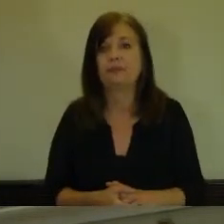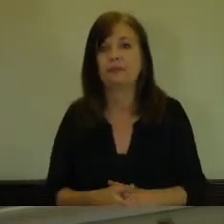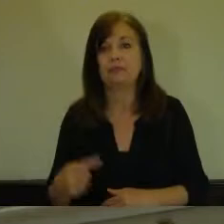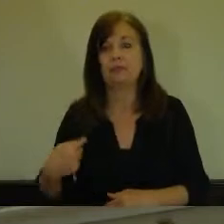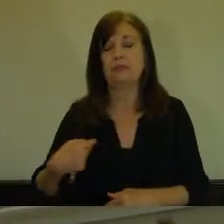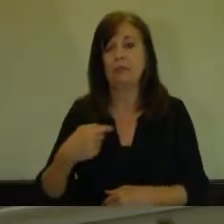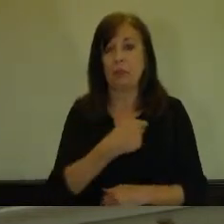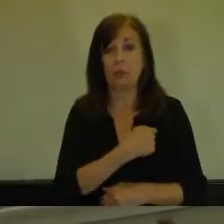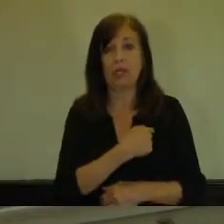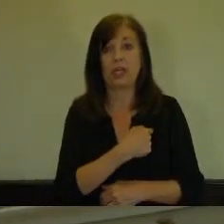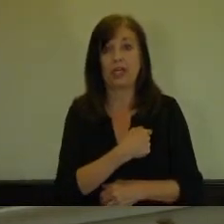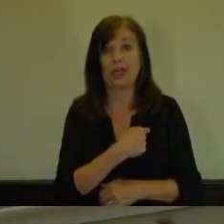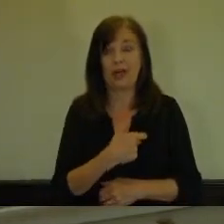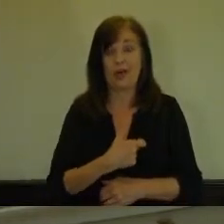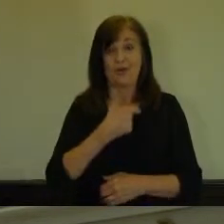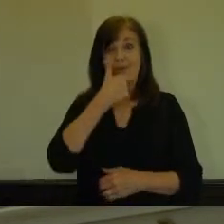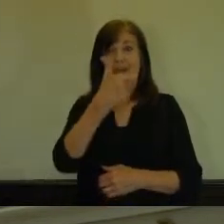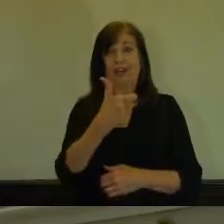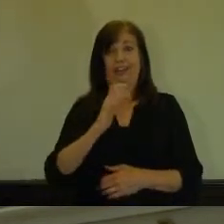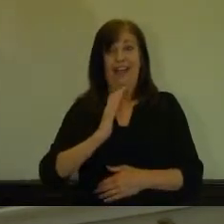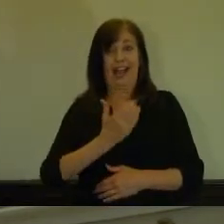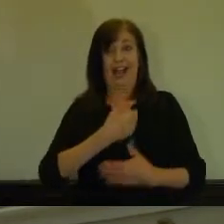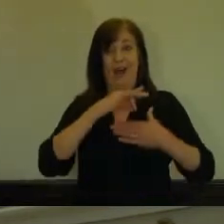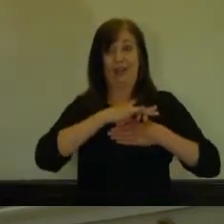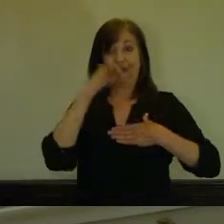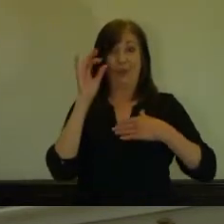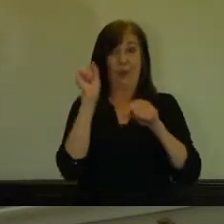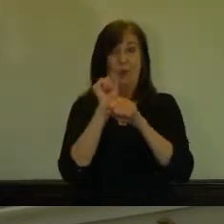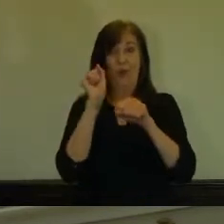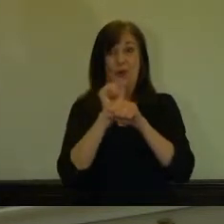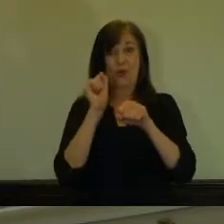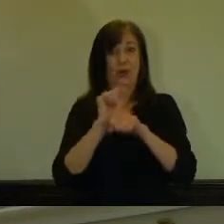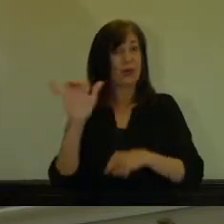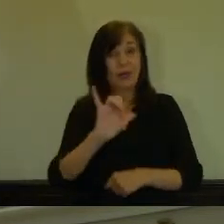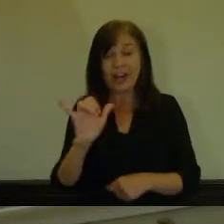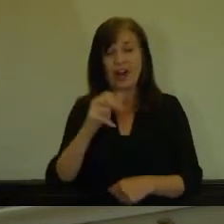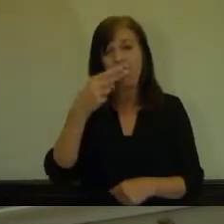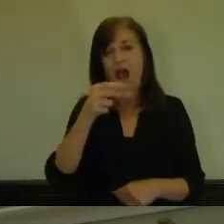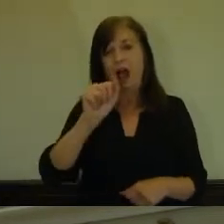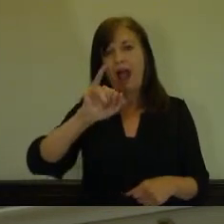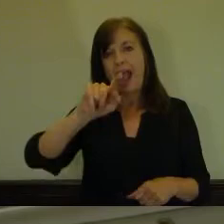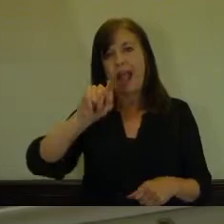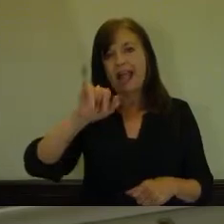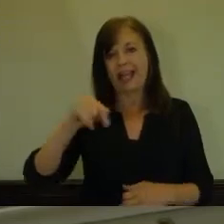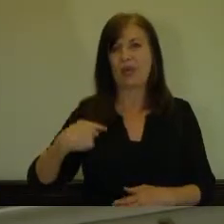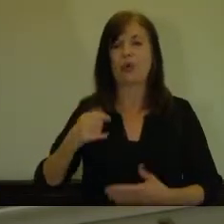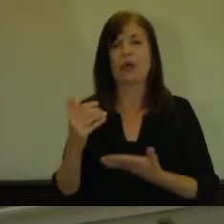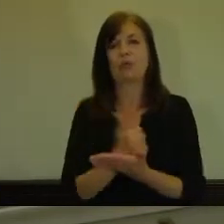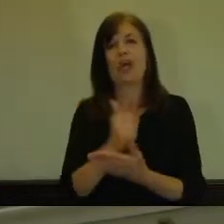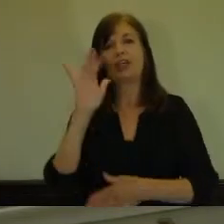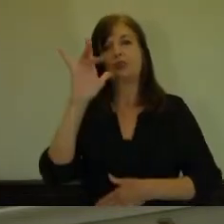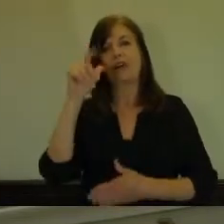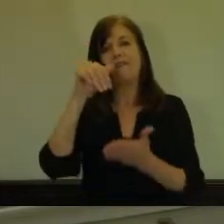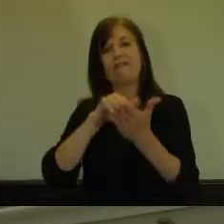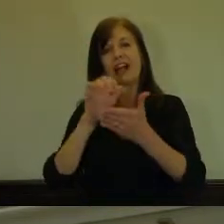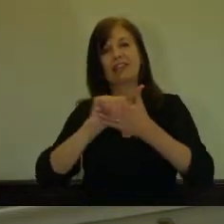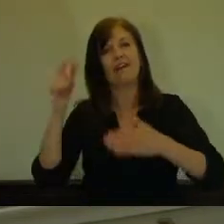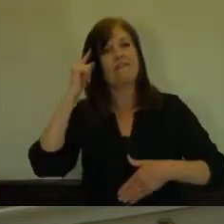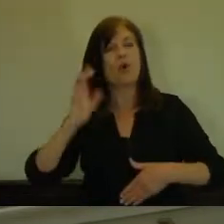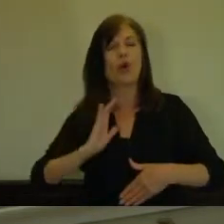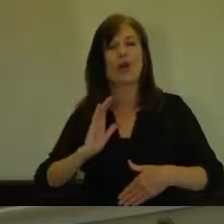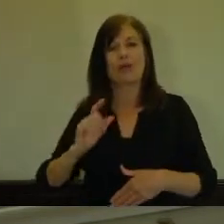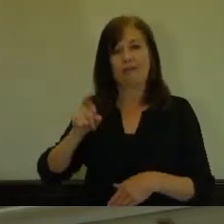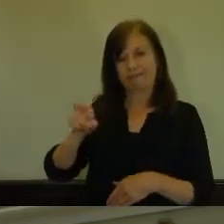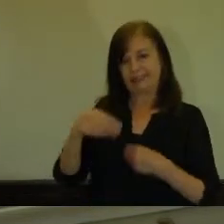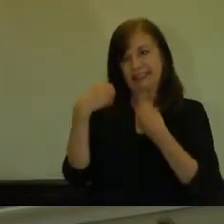We watched the Spirit move in the work in Haiti as we raised over $20,000 this year at our pancake